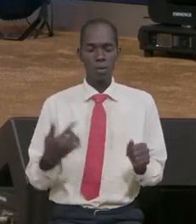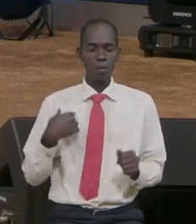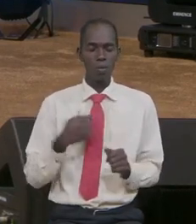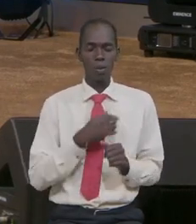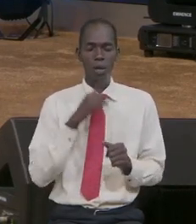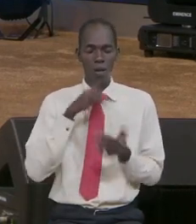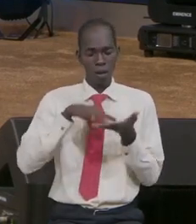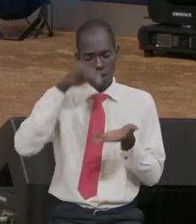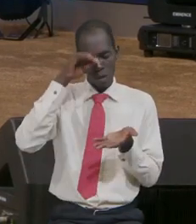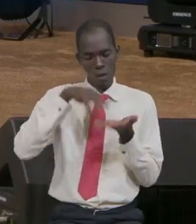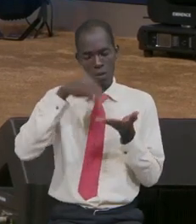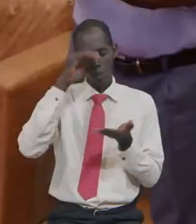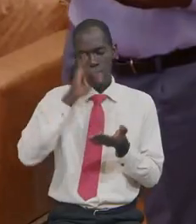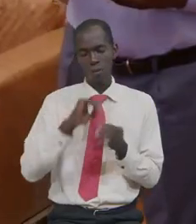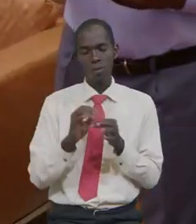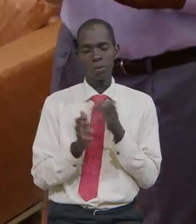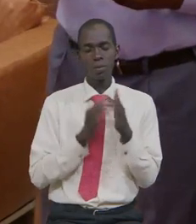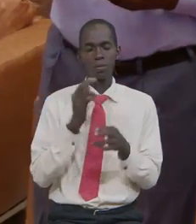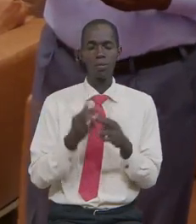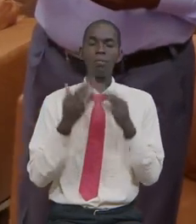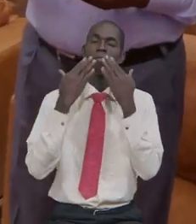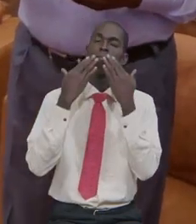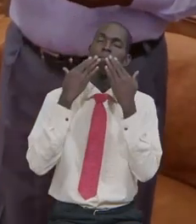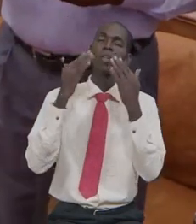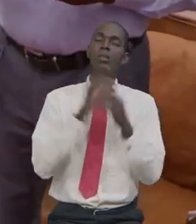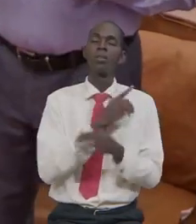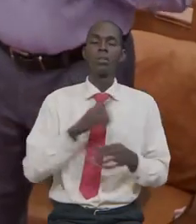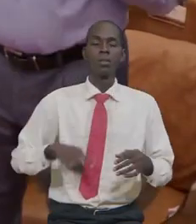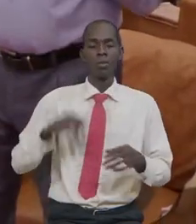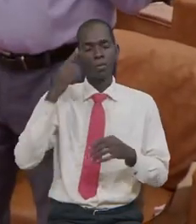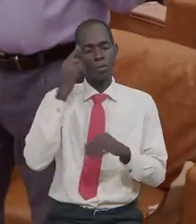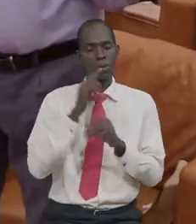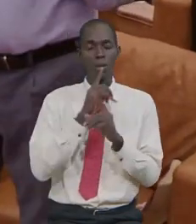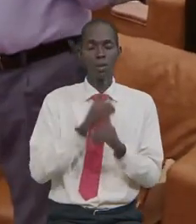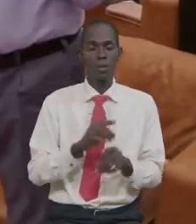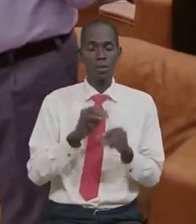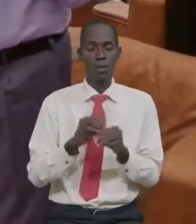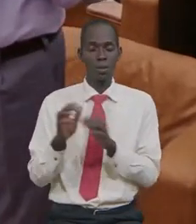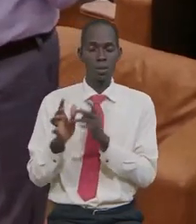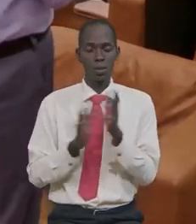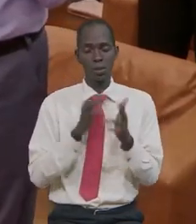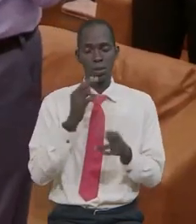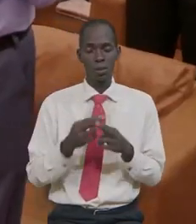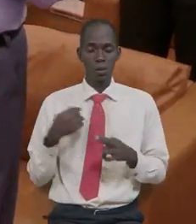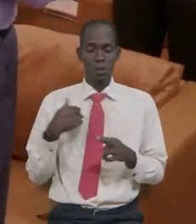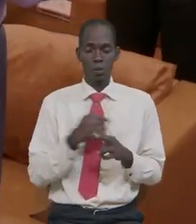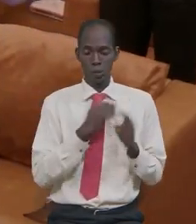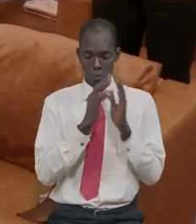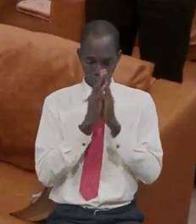in Jesus' name. Thank you, Lord, for the answer. In Jesus' name we